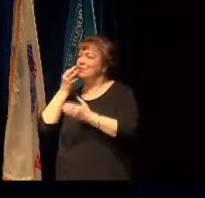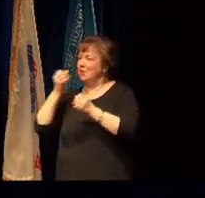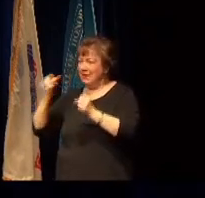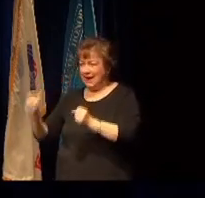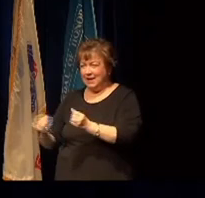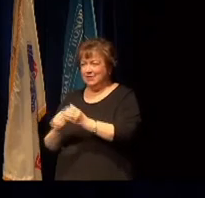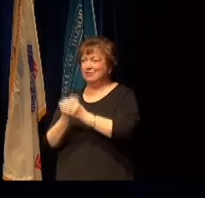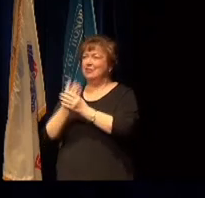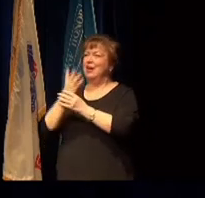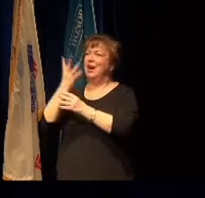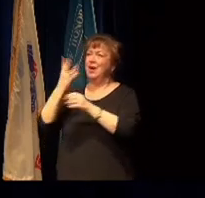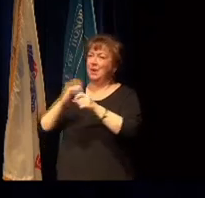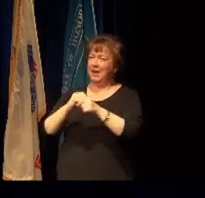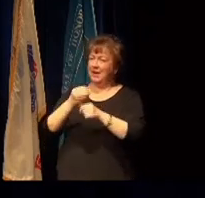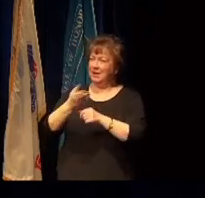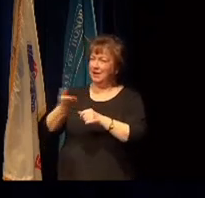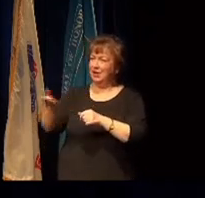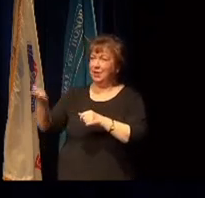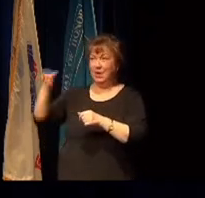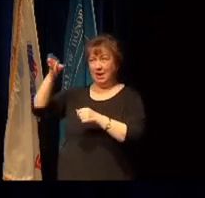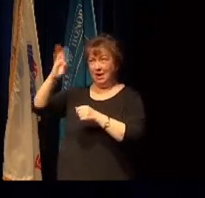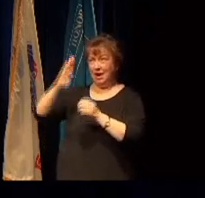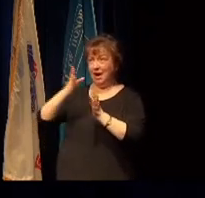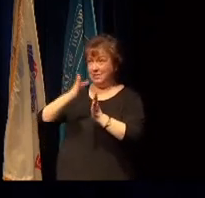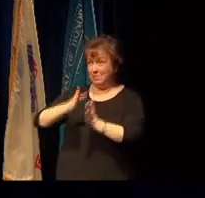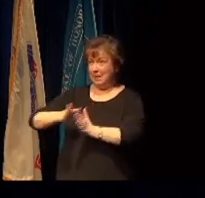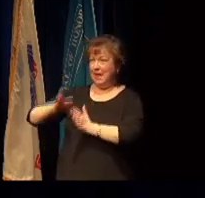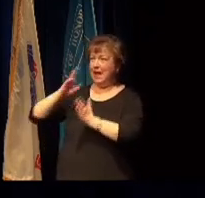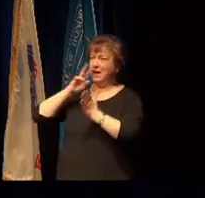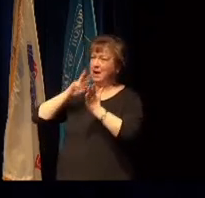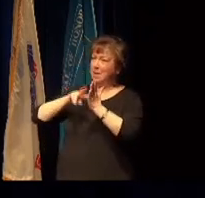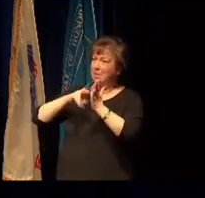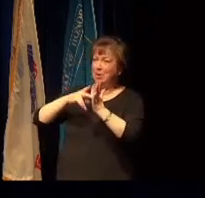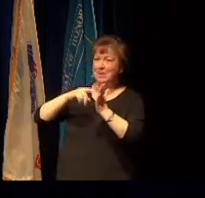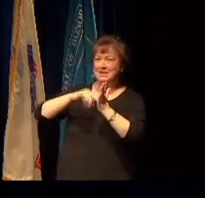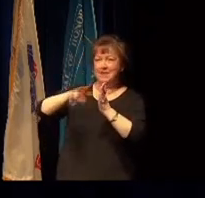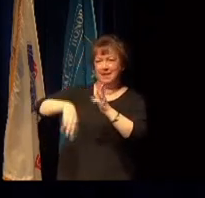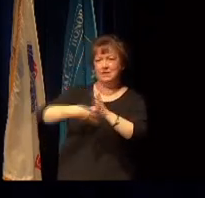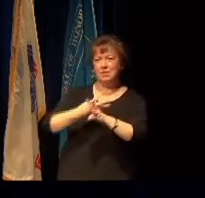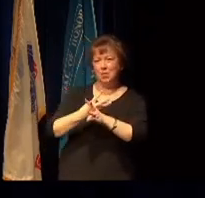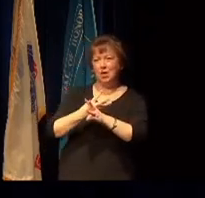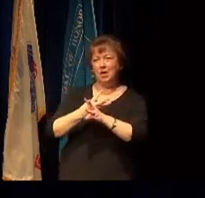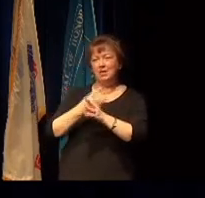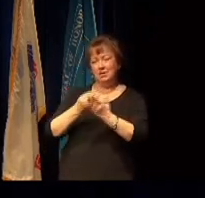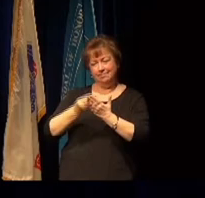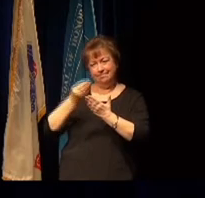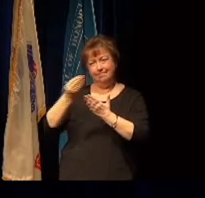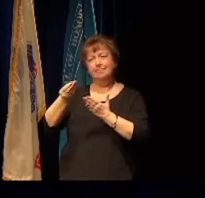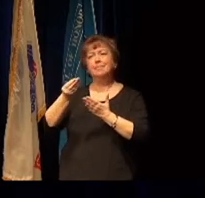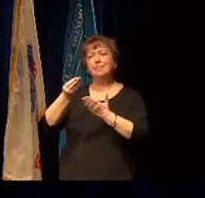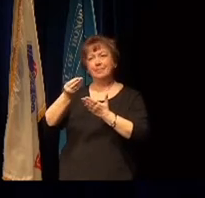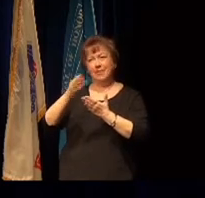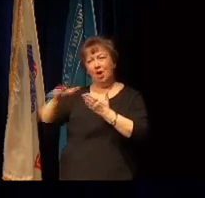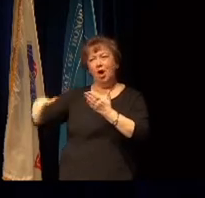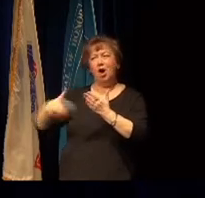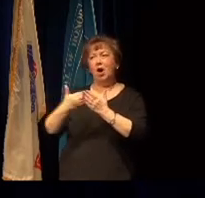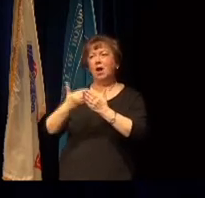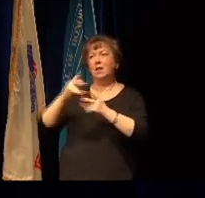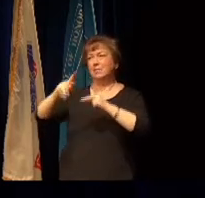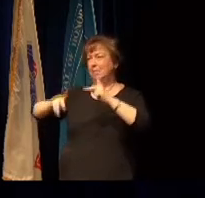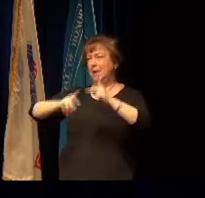plan and purpose in this world is the redemption, the forgiveness of all mankind.